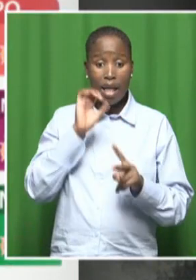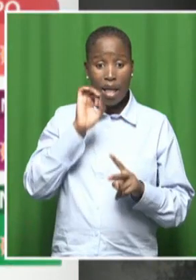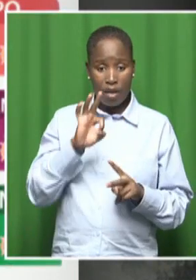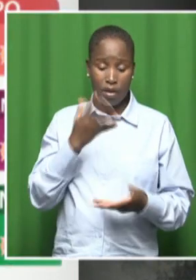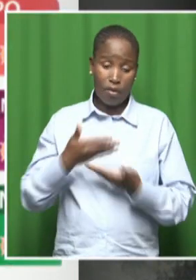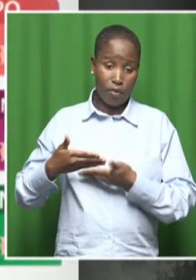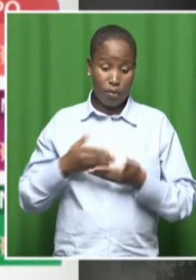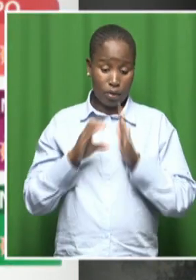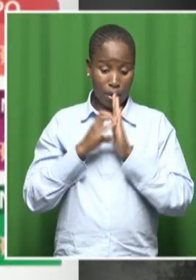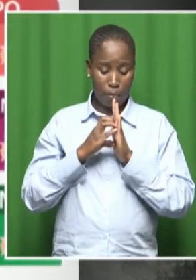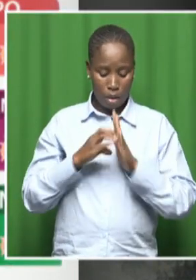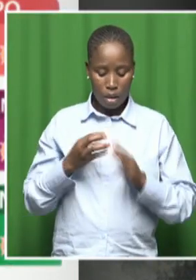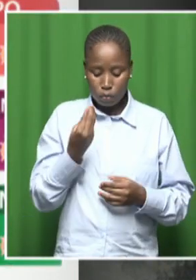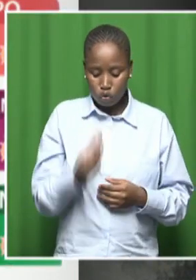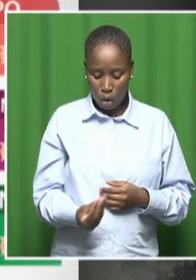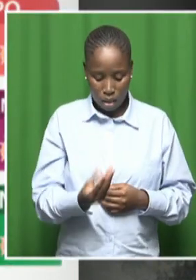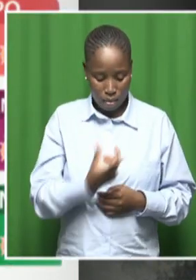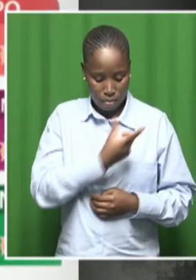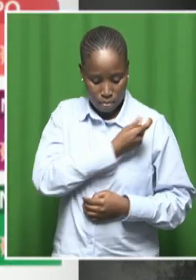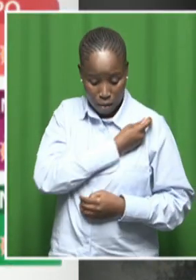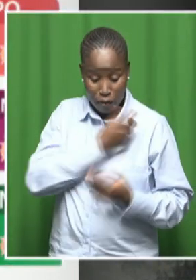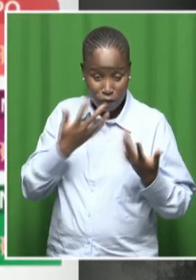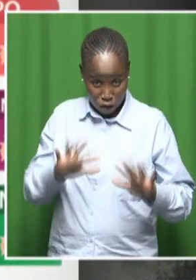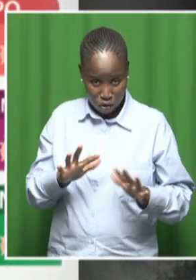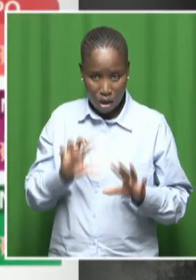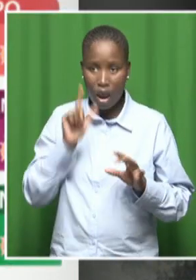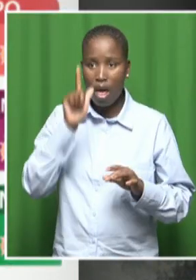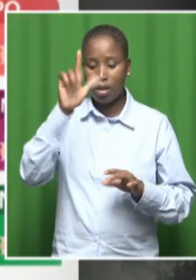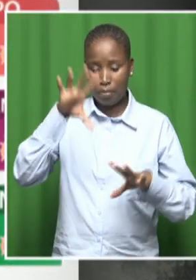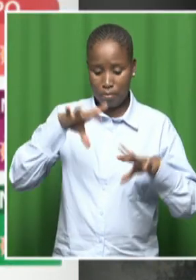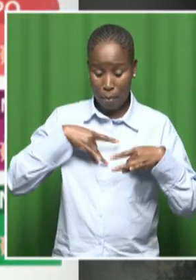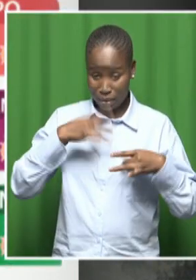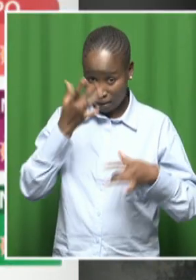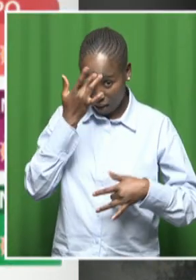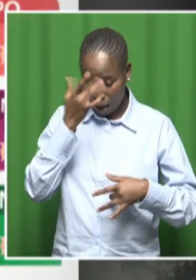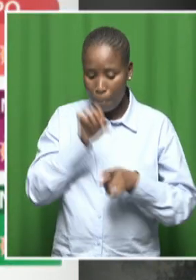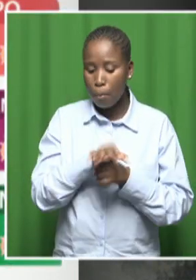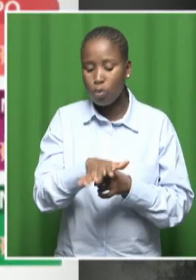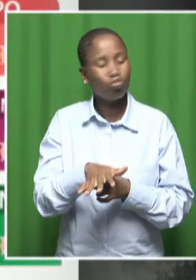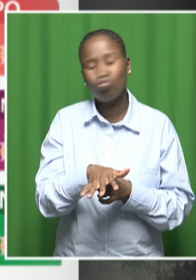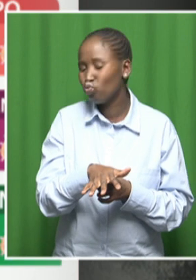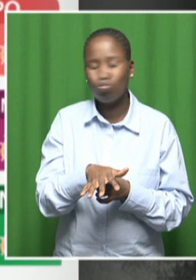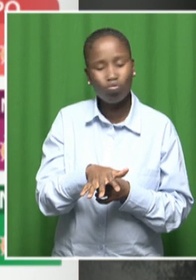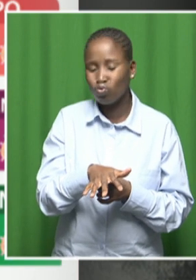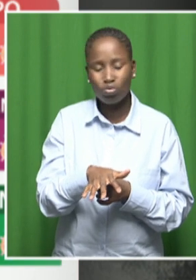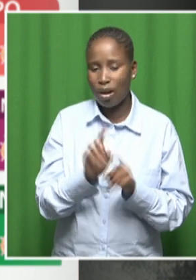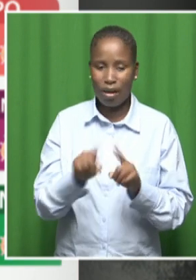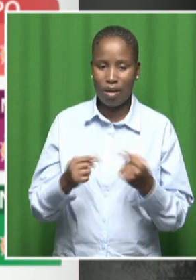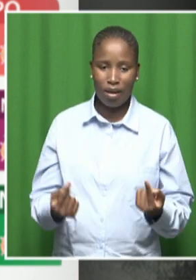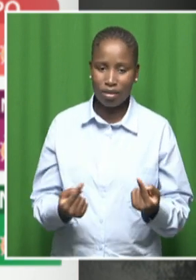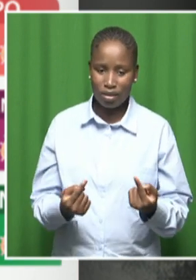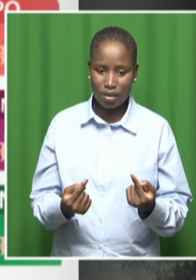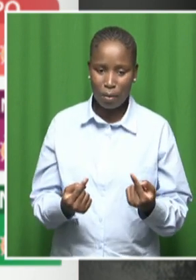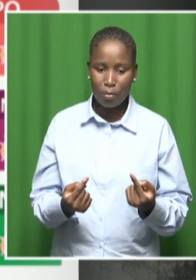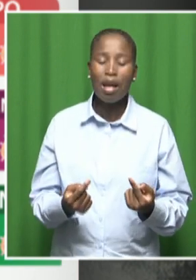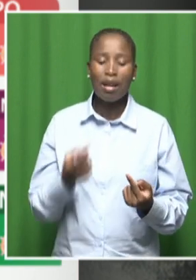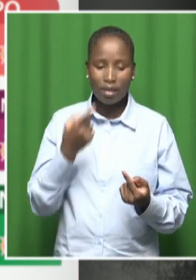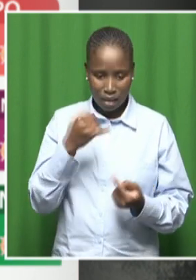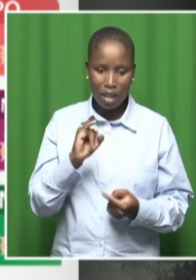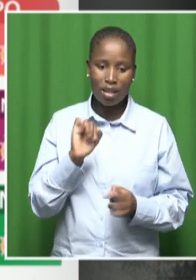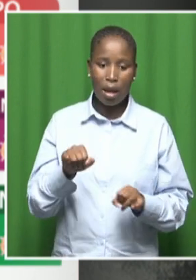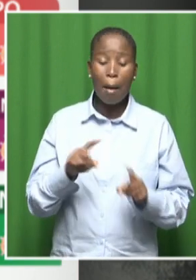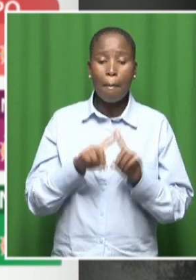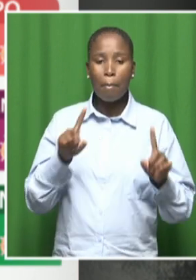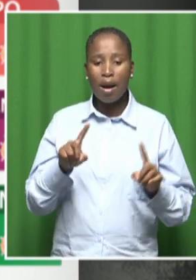an adult if you catch the measles. So you're absolutely right that there are a number who have been vaccinated but can still catch measles, but it's much